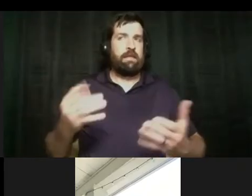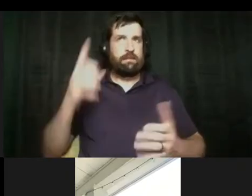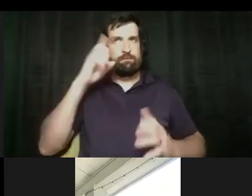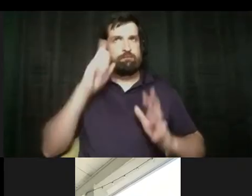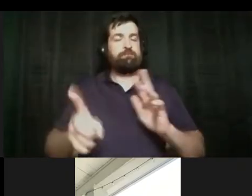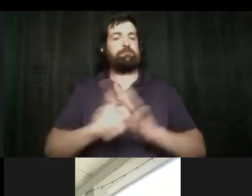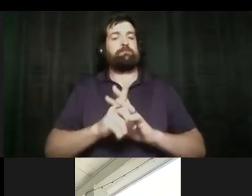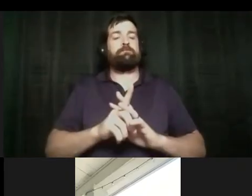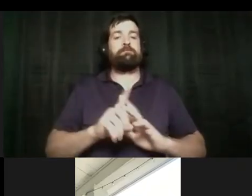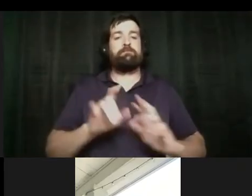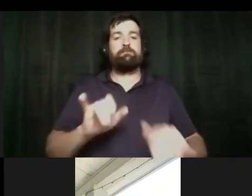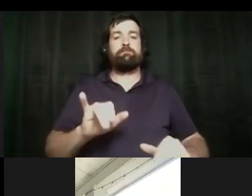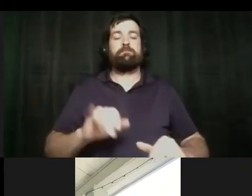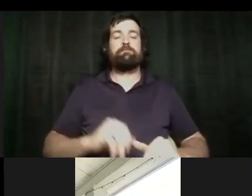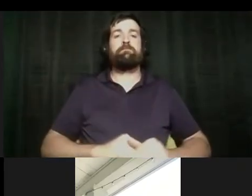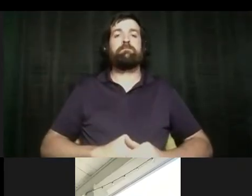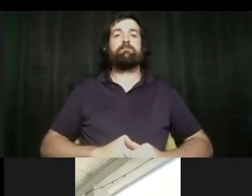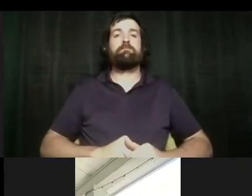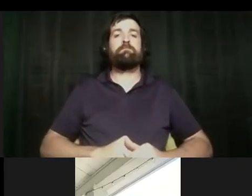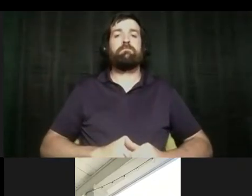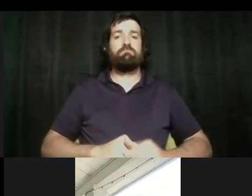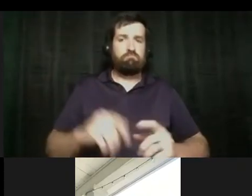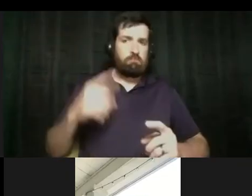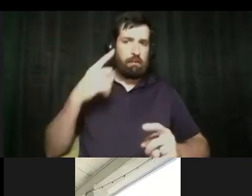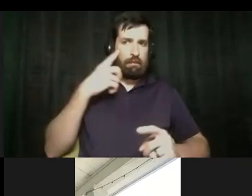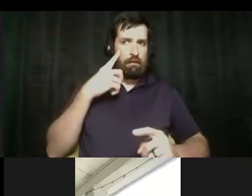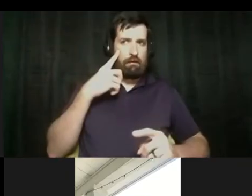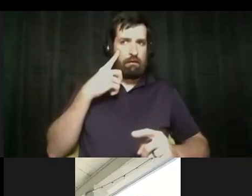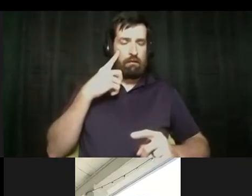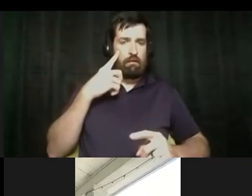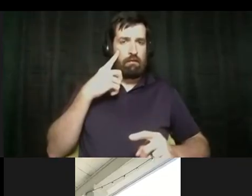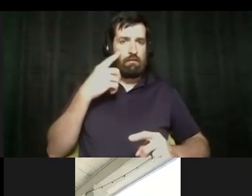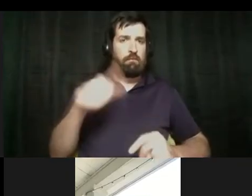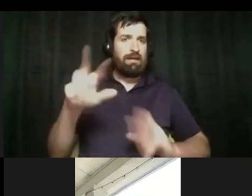mind is, do you think is there any kind of